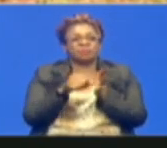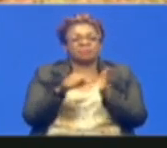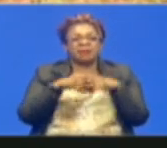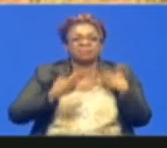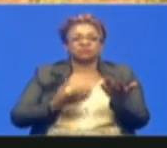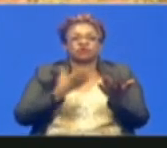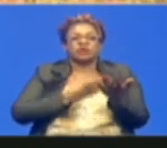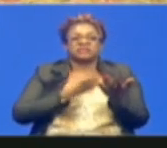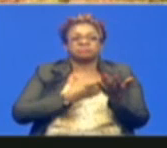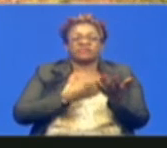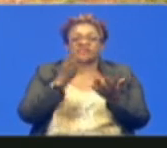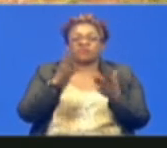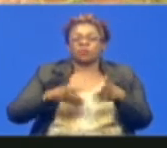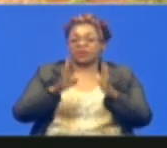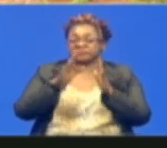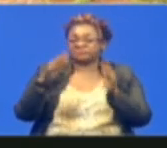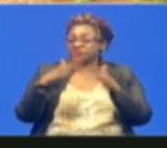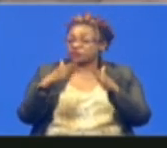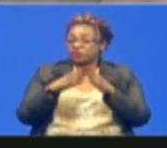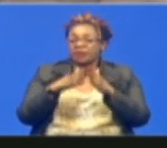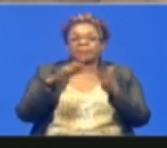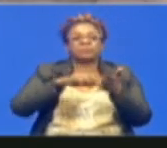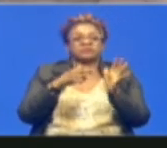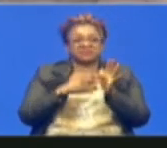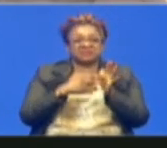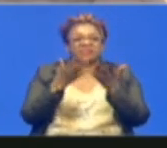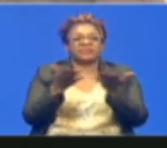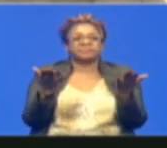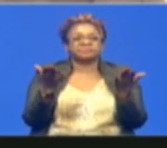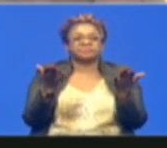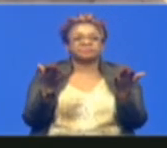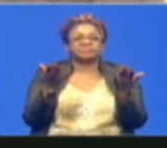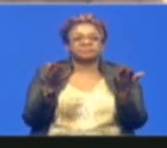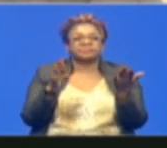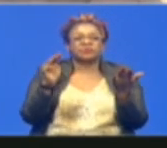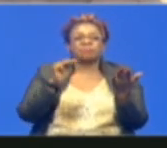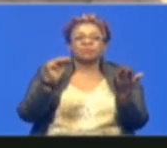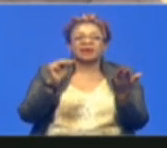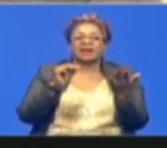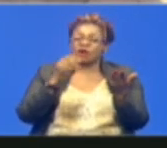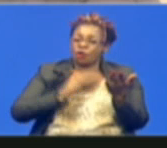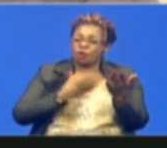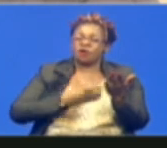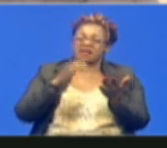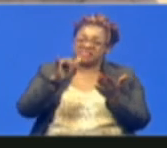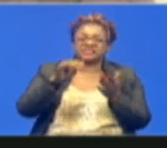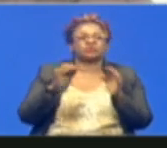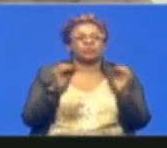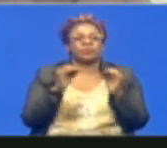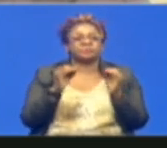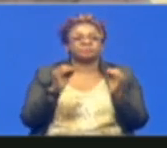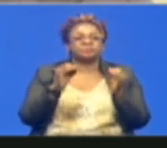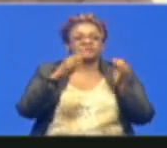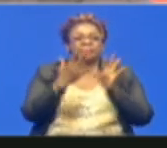of the four-way junction project is brewing. Moriah does not own that property. It was a project that they started. He approached my